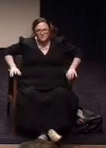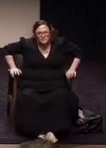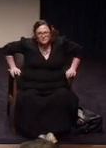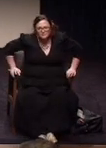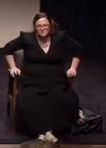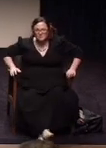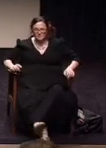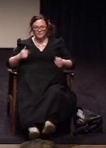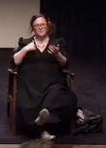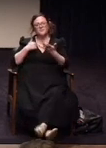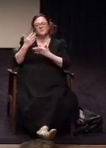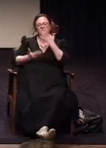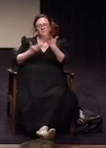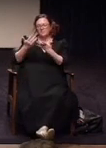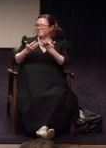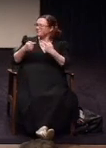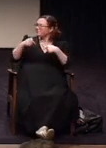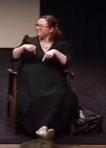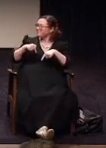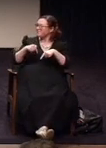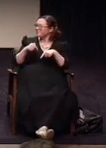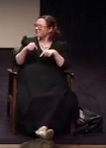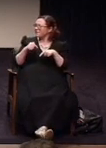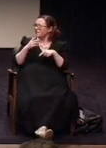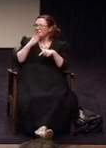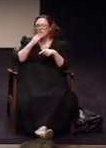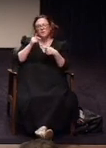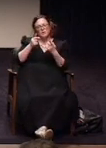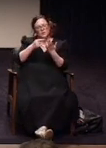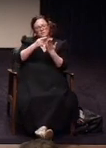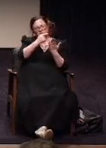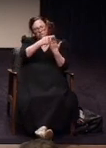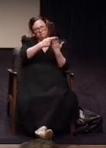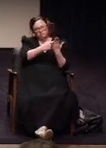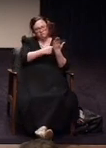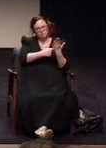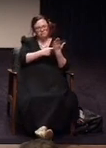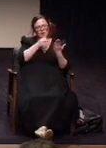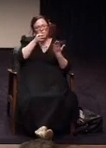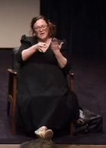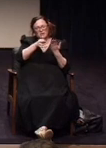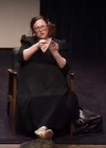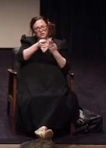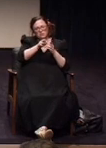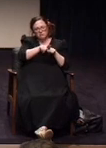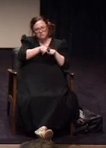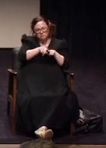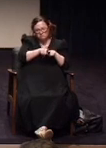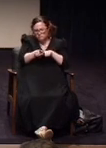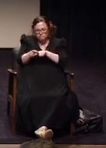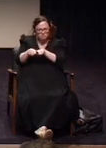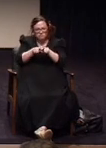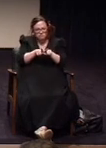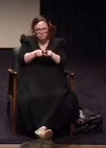developed and how we use the question, call takers question tree. But at first,